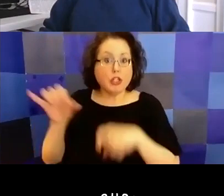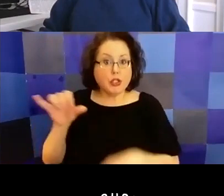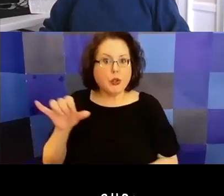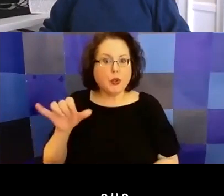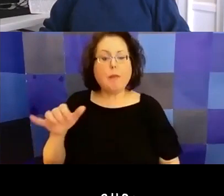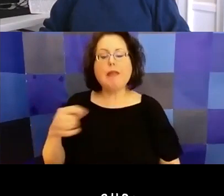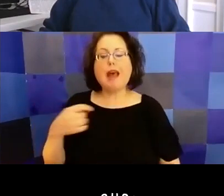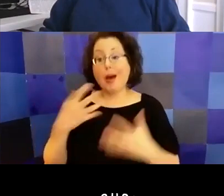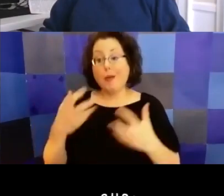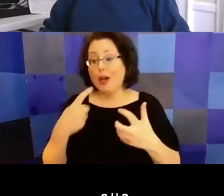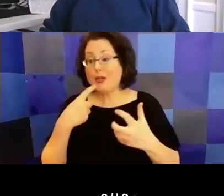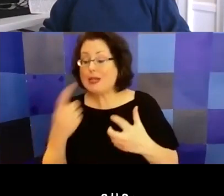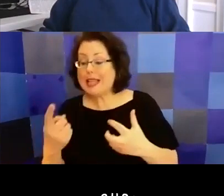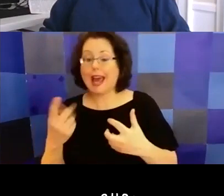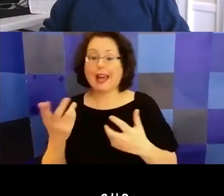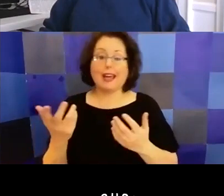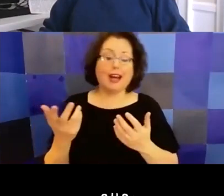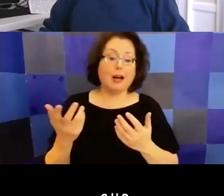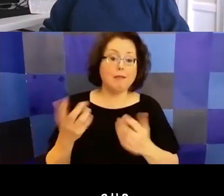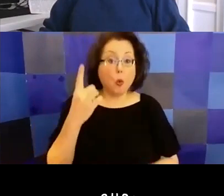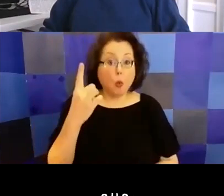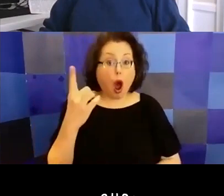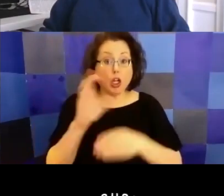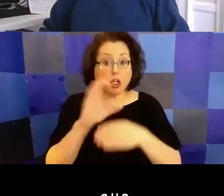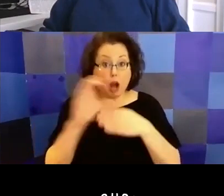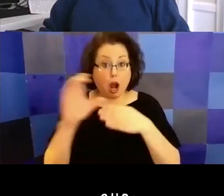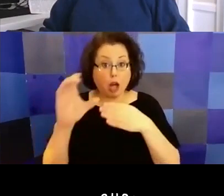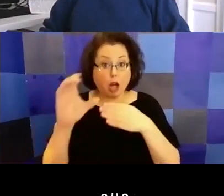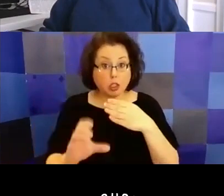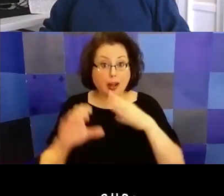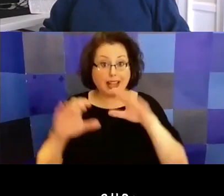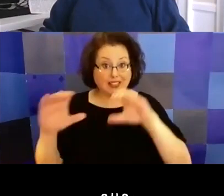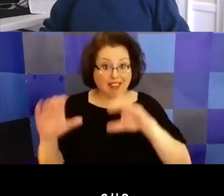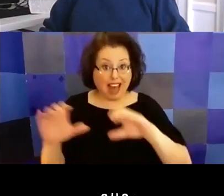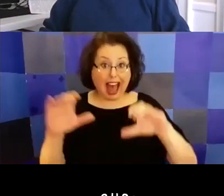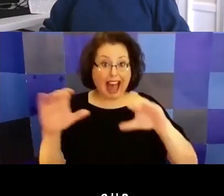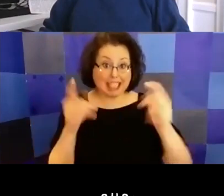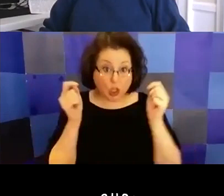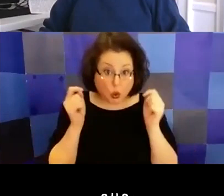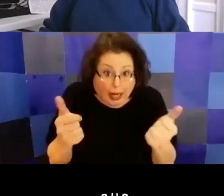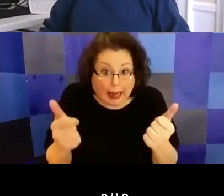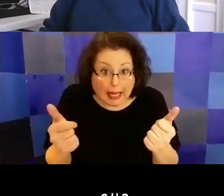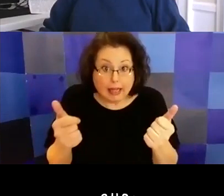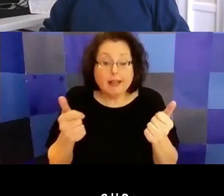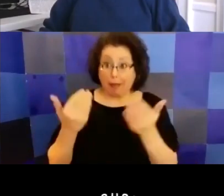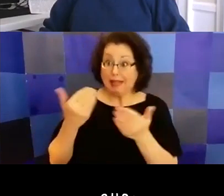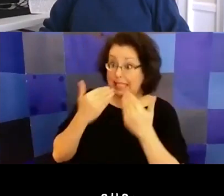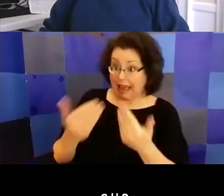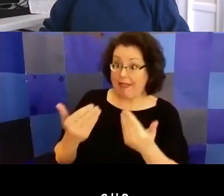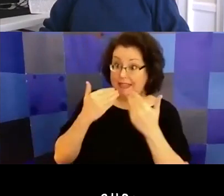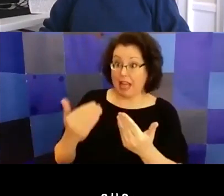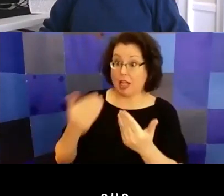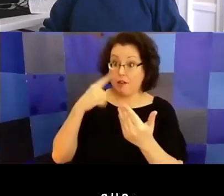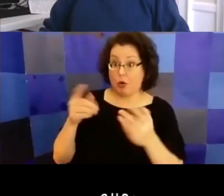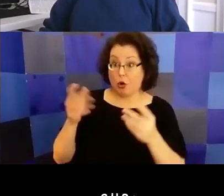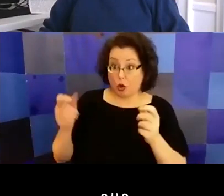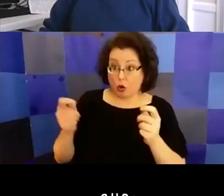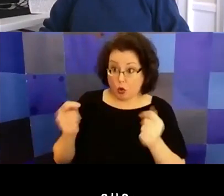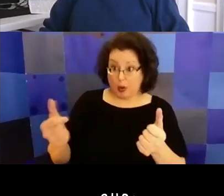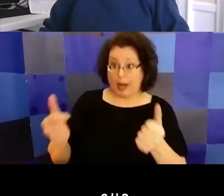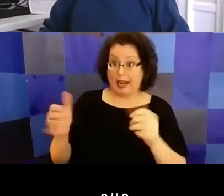that, one of the consequences of acting as quickly as council did, and again, thank you for acting so quickly, is that